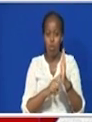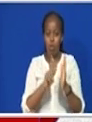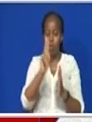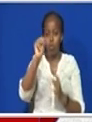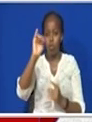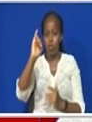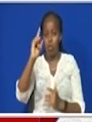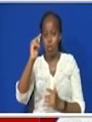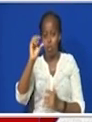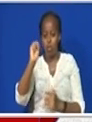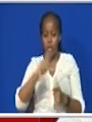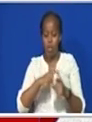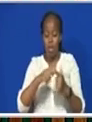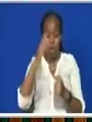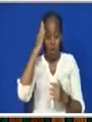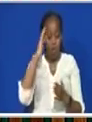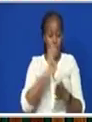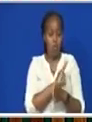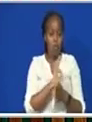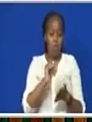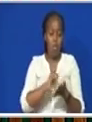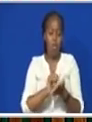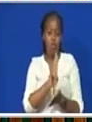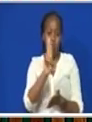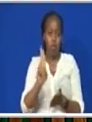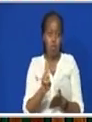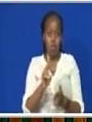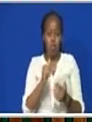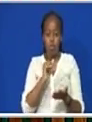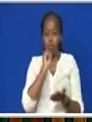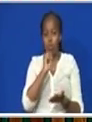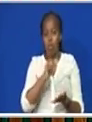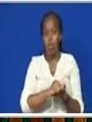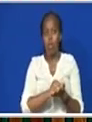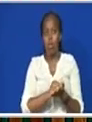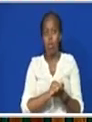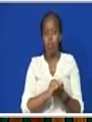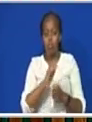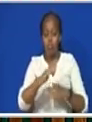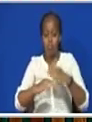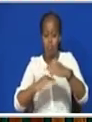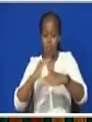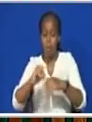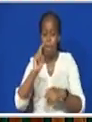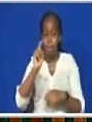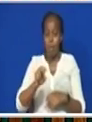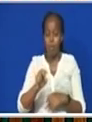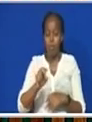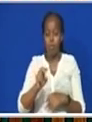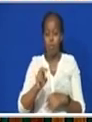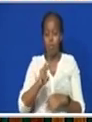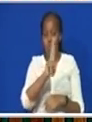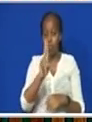consider the formulas. So those are the steps that you need to be taking every time you read a physics